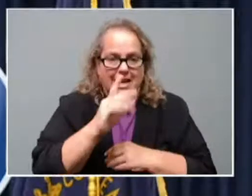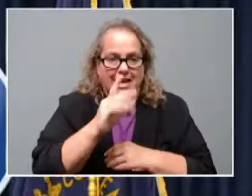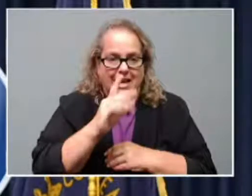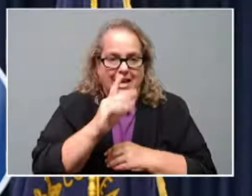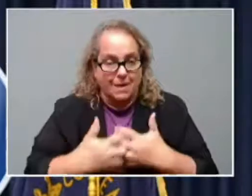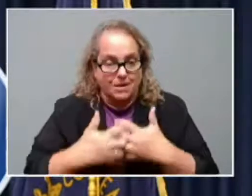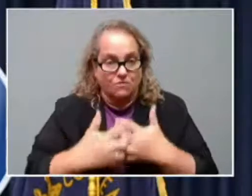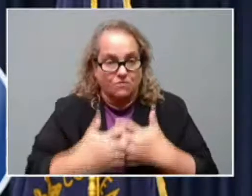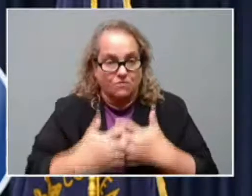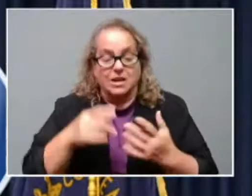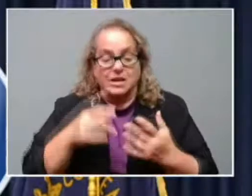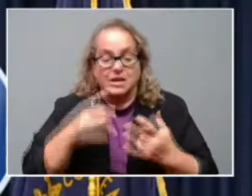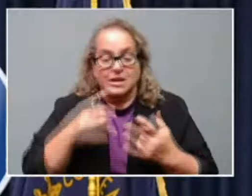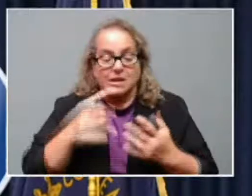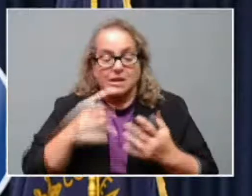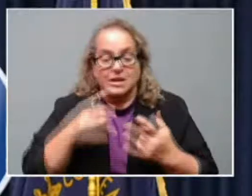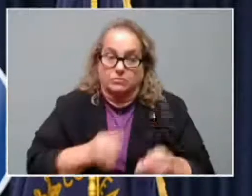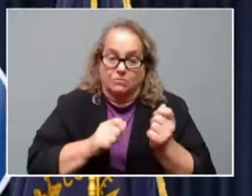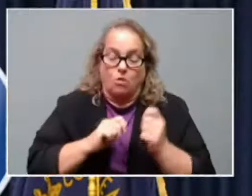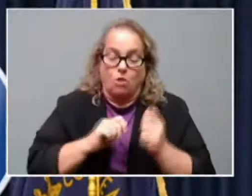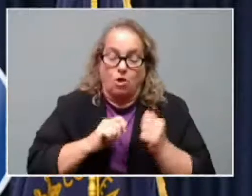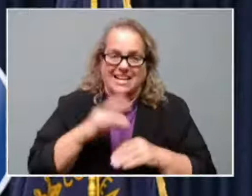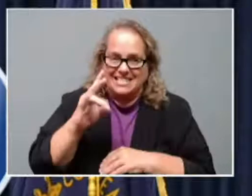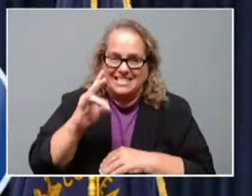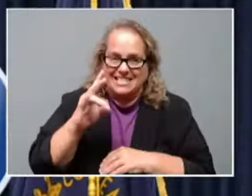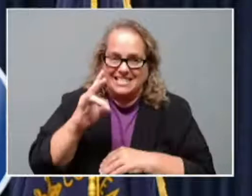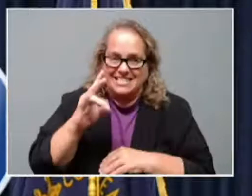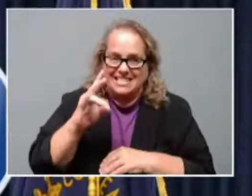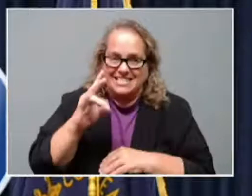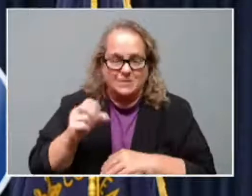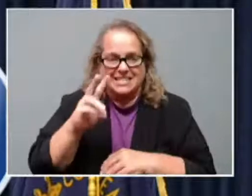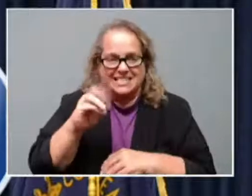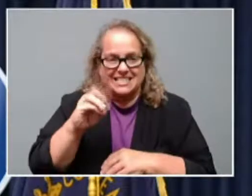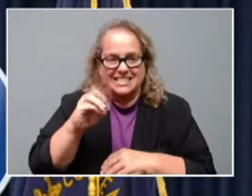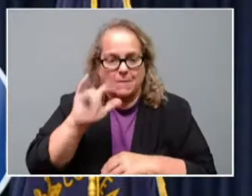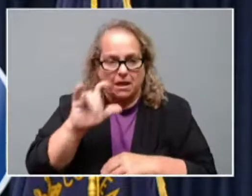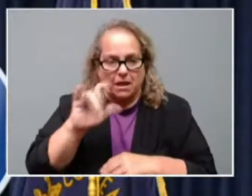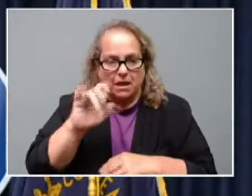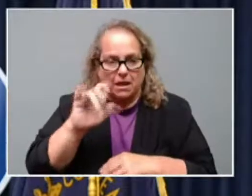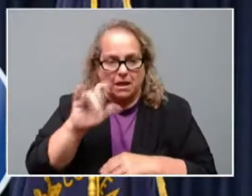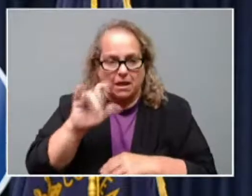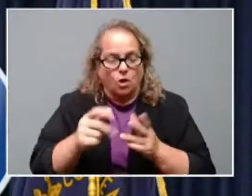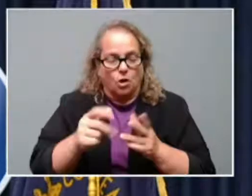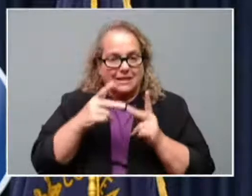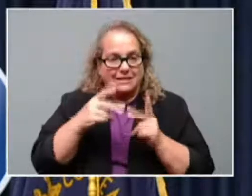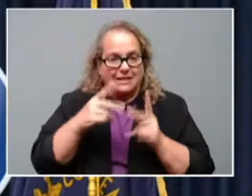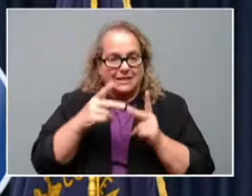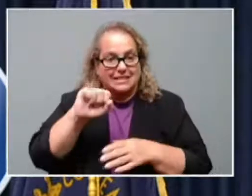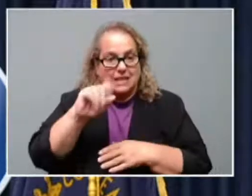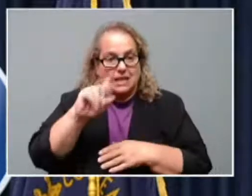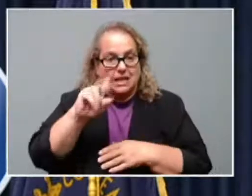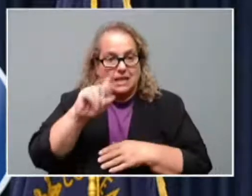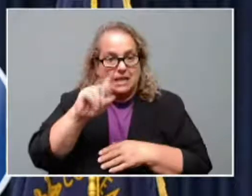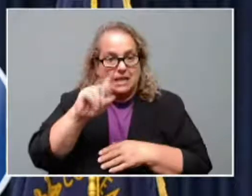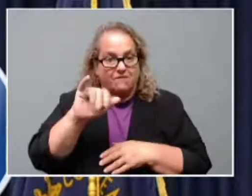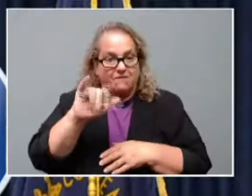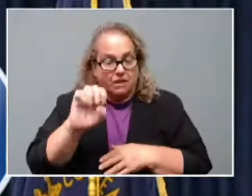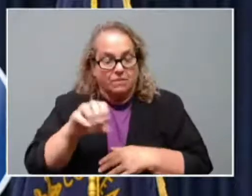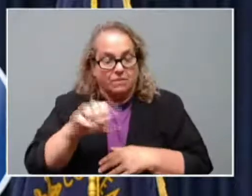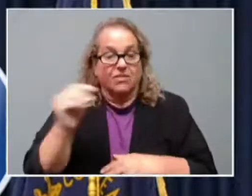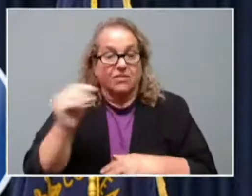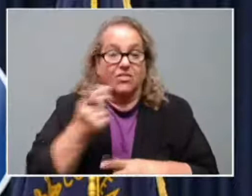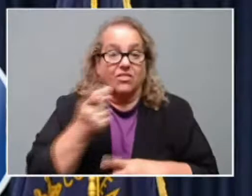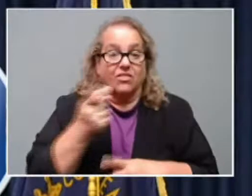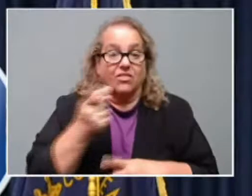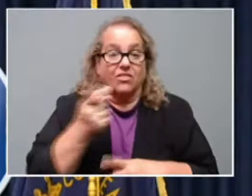on a 700-job, $60 million facility in Simpsonville. And Velan North America announced a new headquarters in